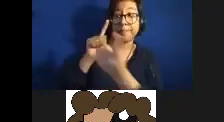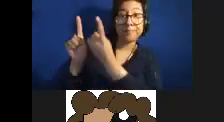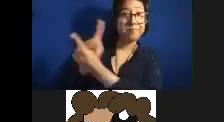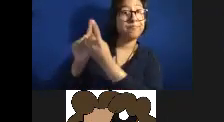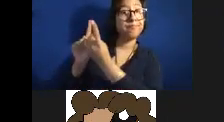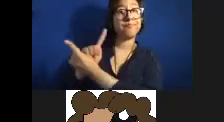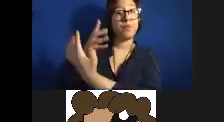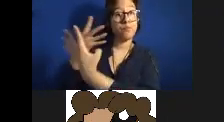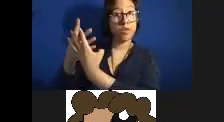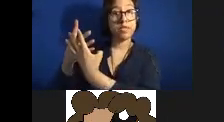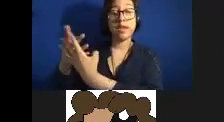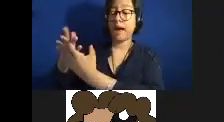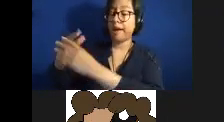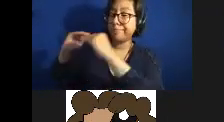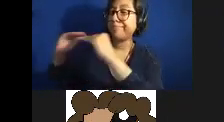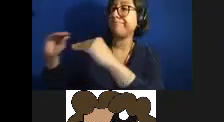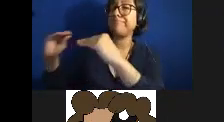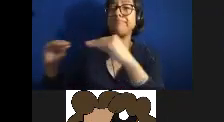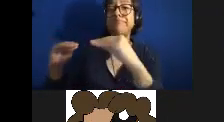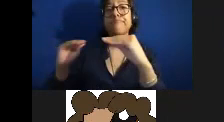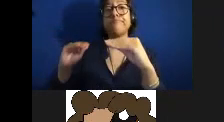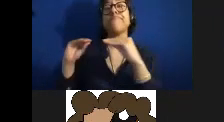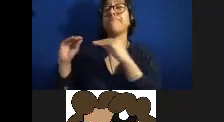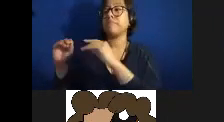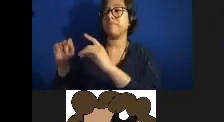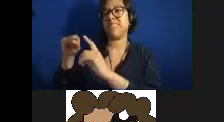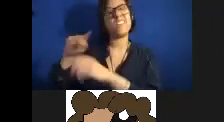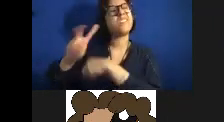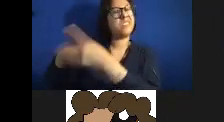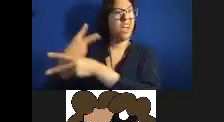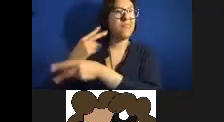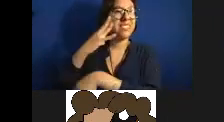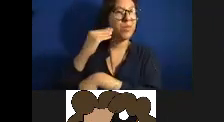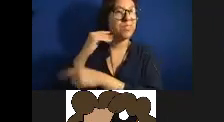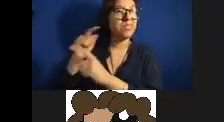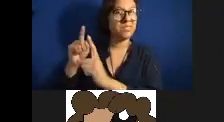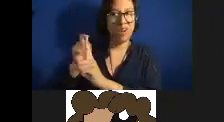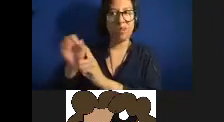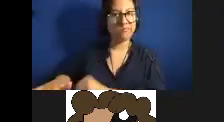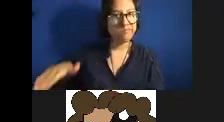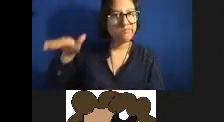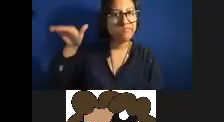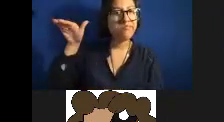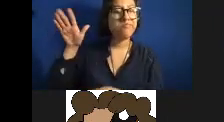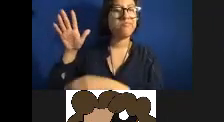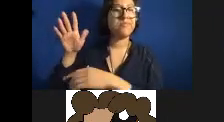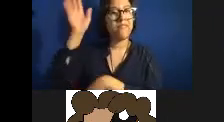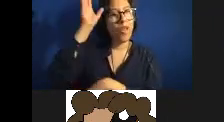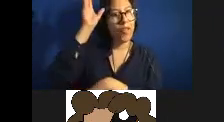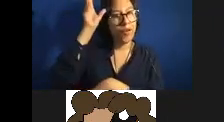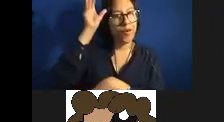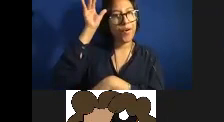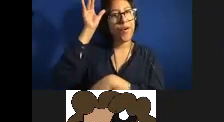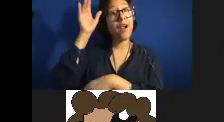that I have taught in prison, they come from these type of households, and how that shows up in